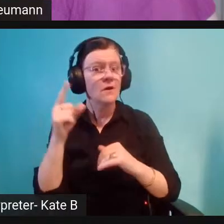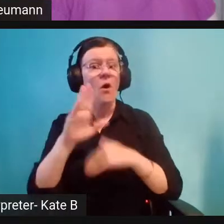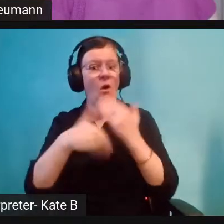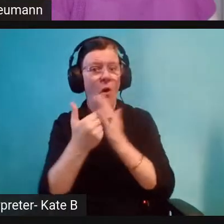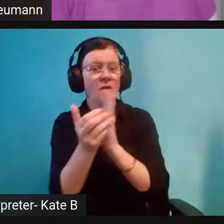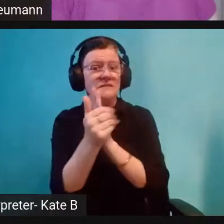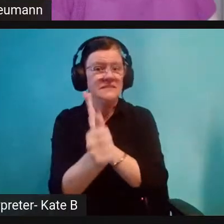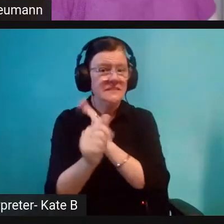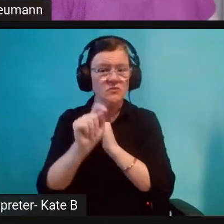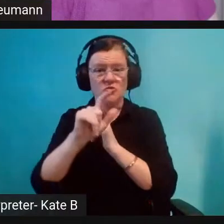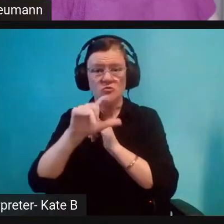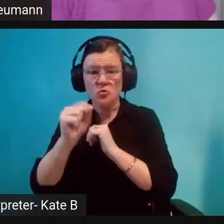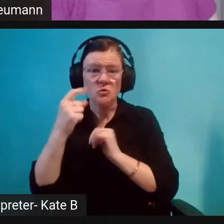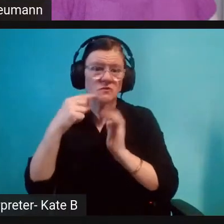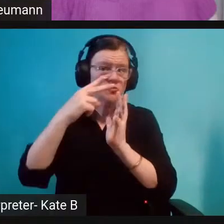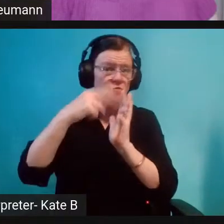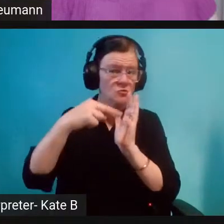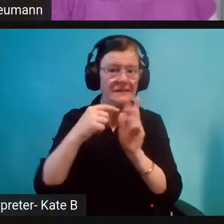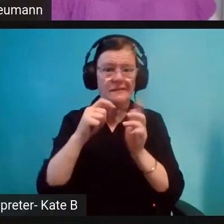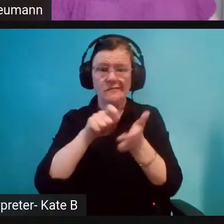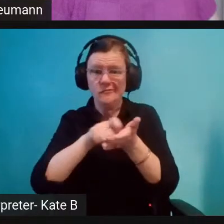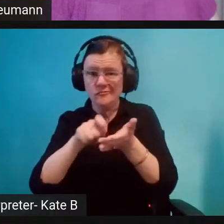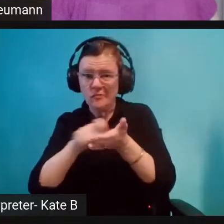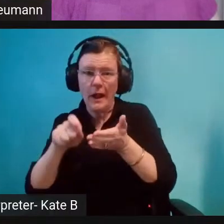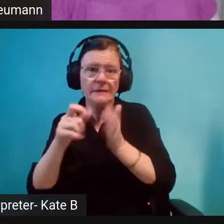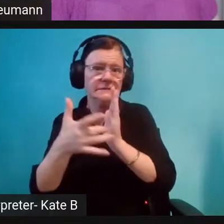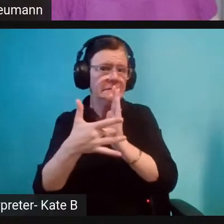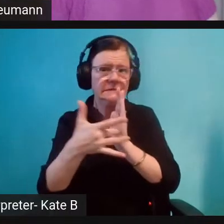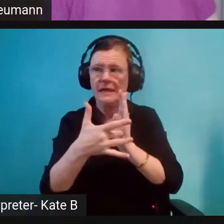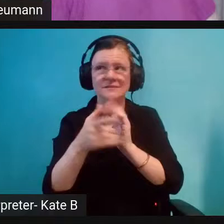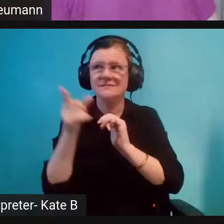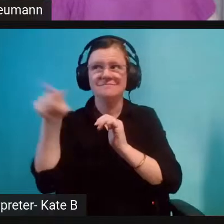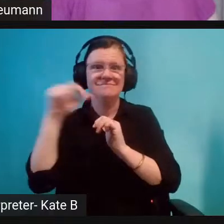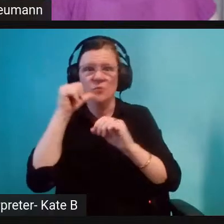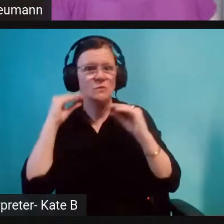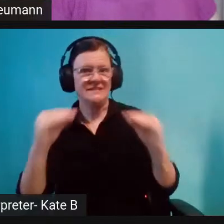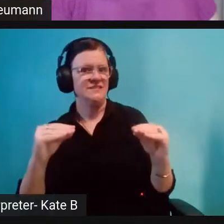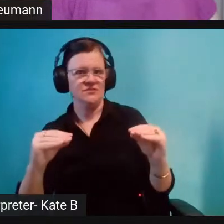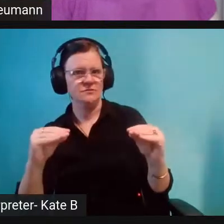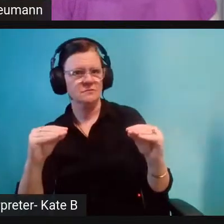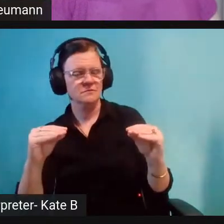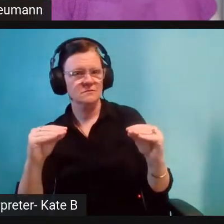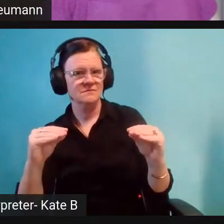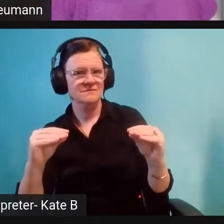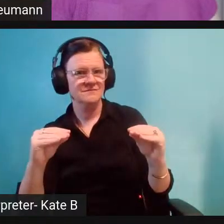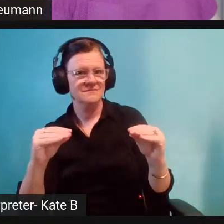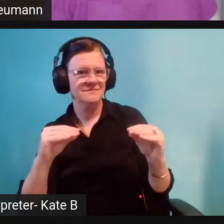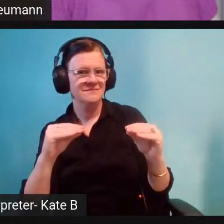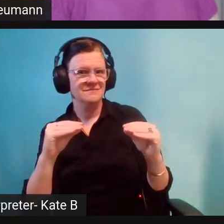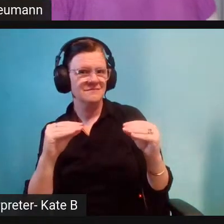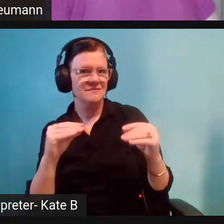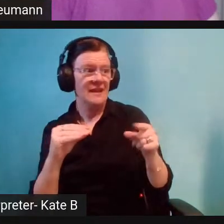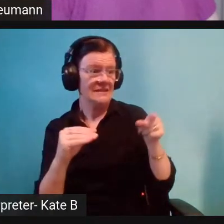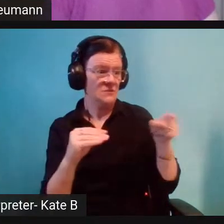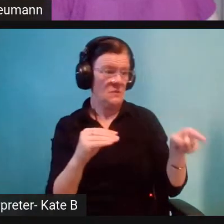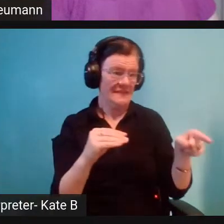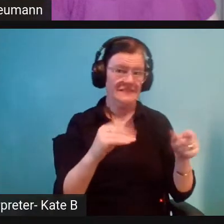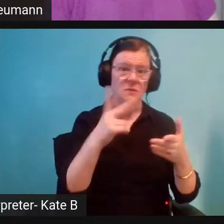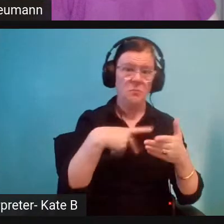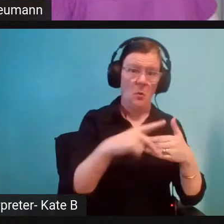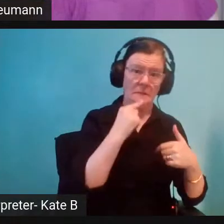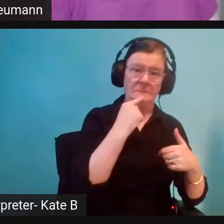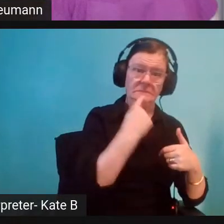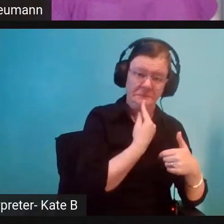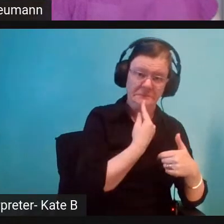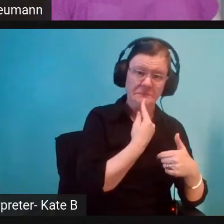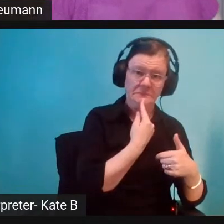need for reading and writing and technology, but how this intensive program, and there are many of